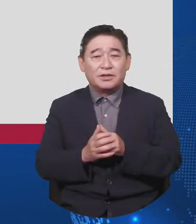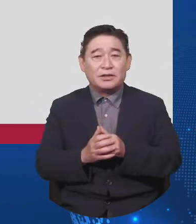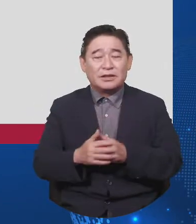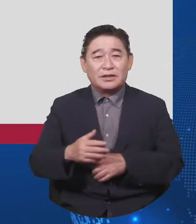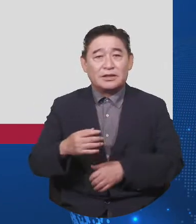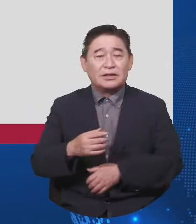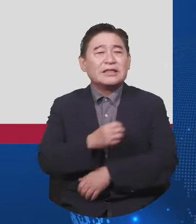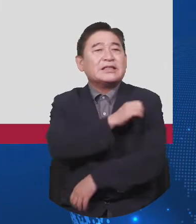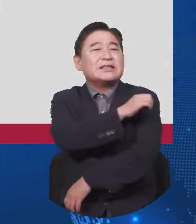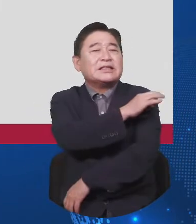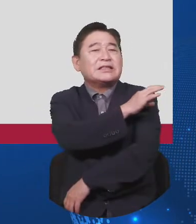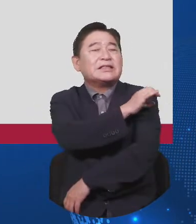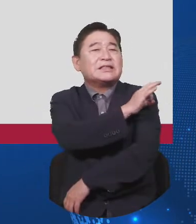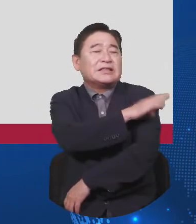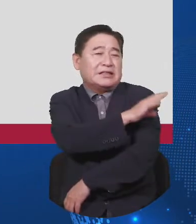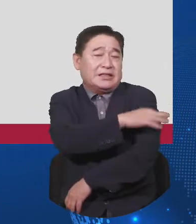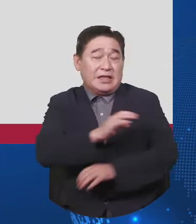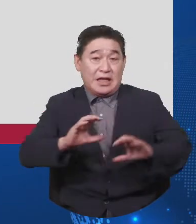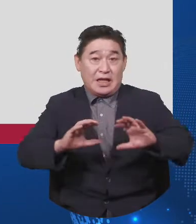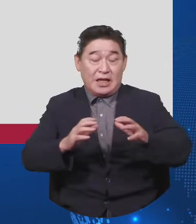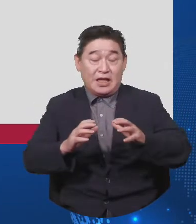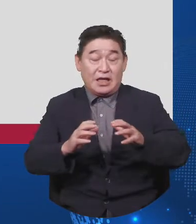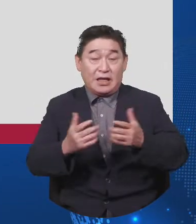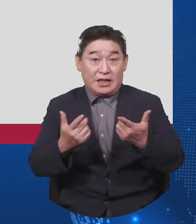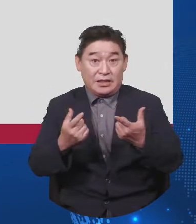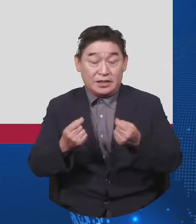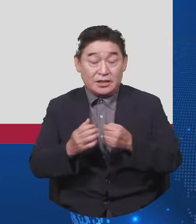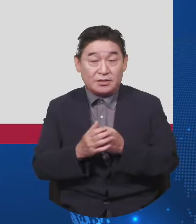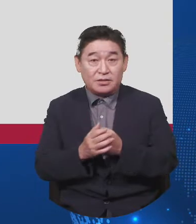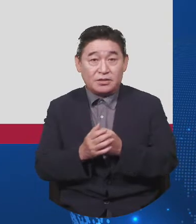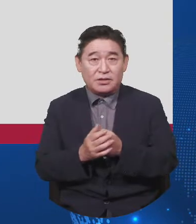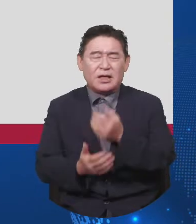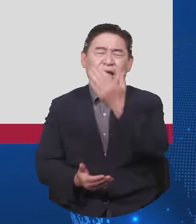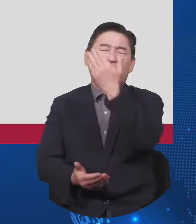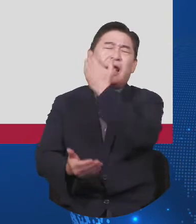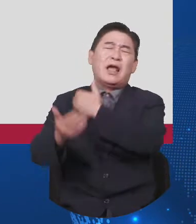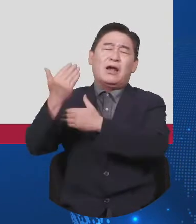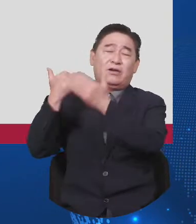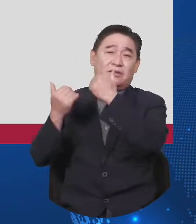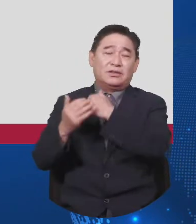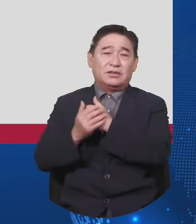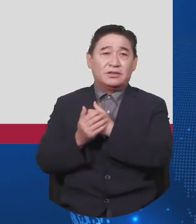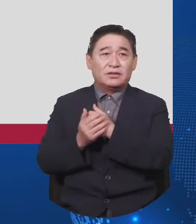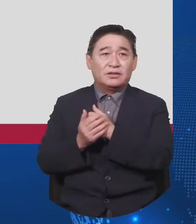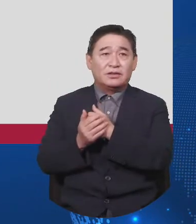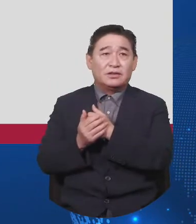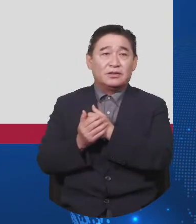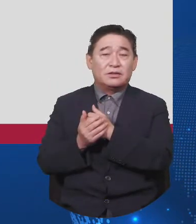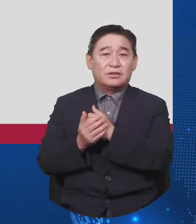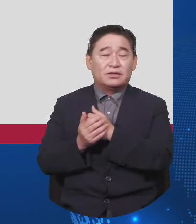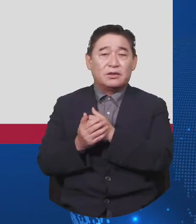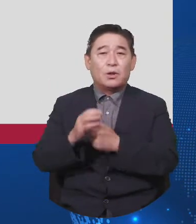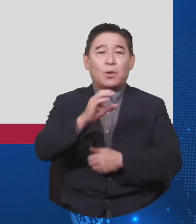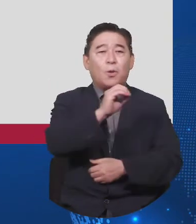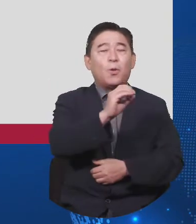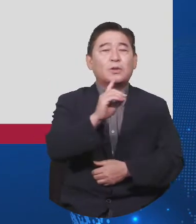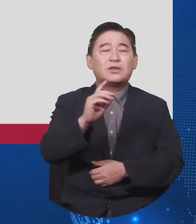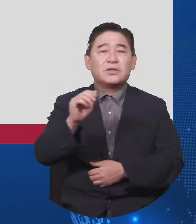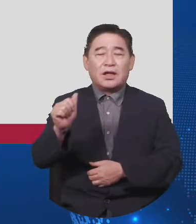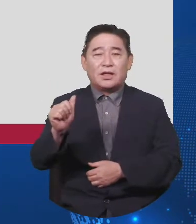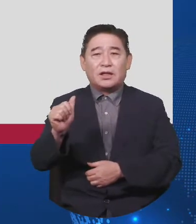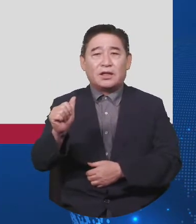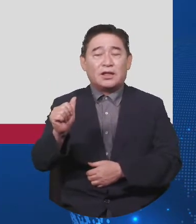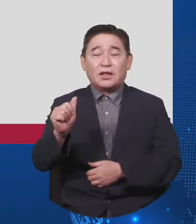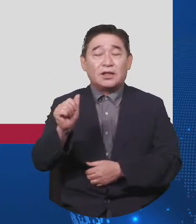group of eligible countries, ODA eligible countries, is going to decrease further, and we